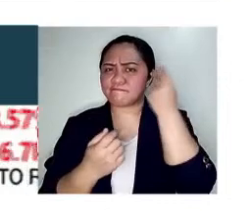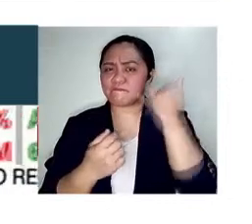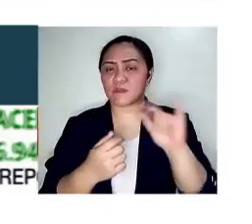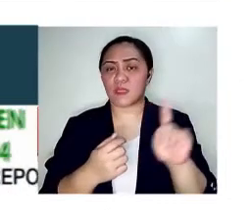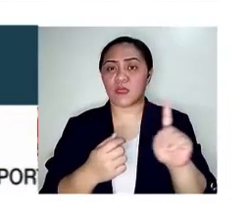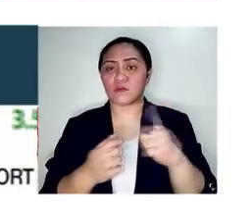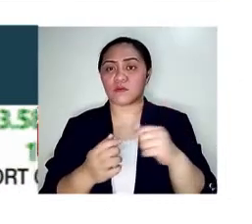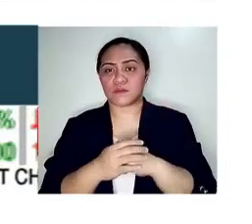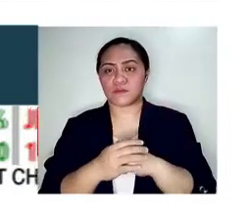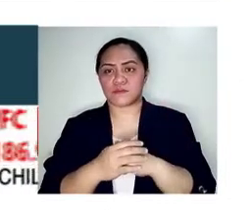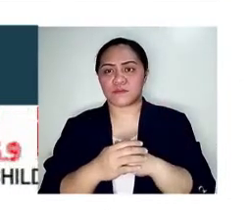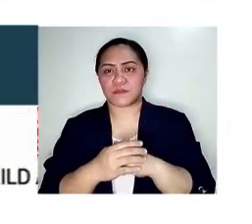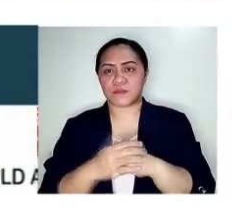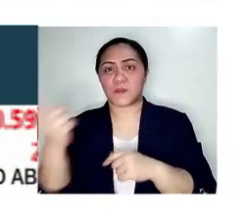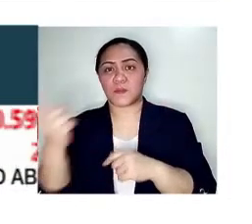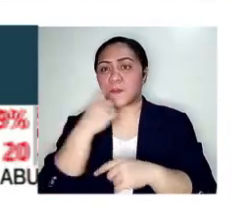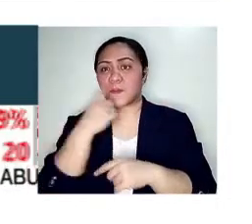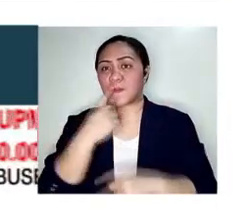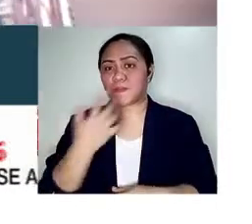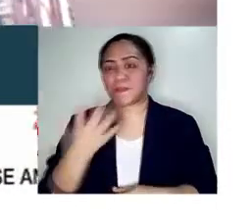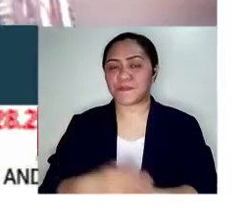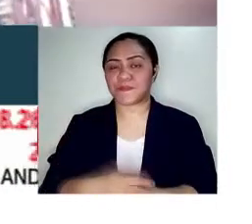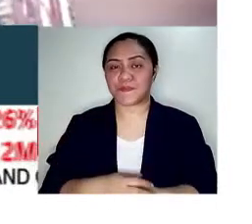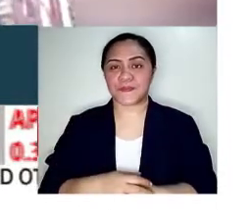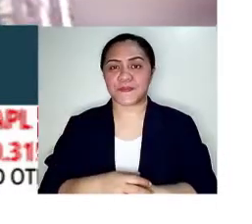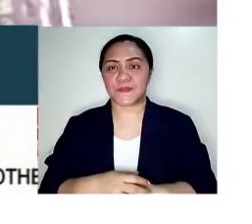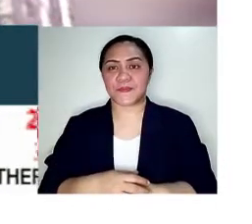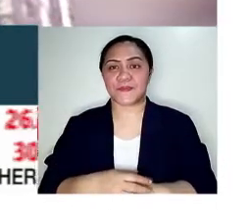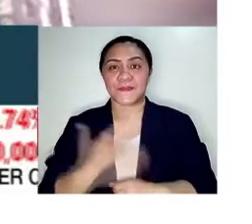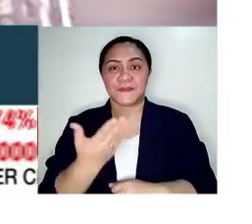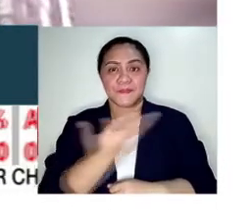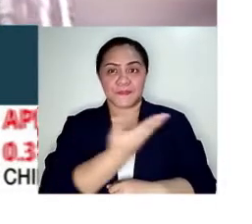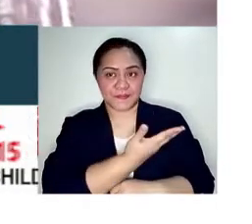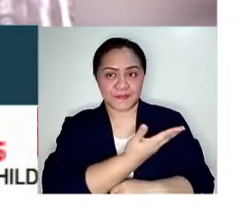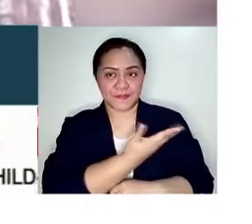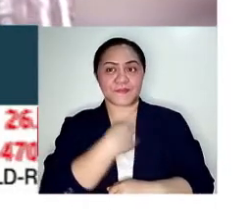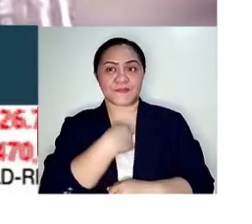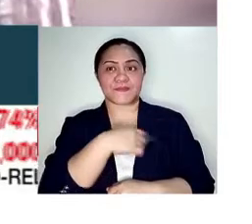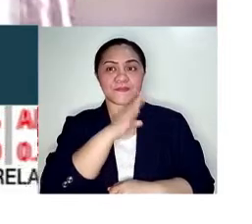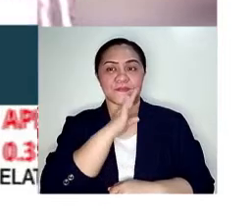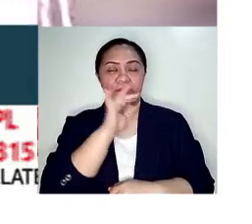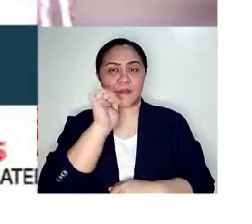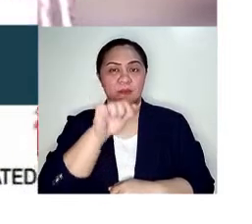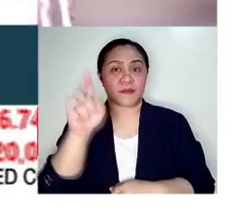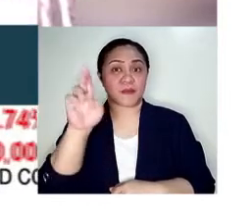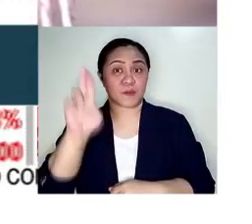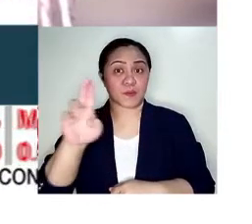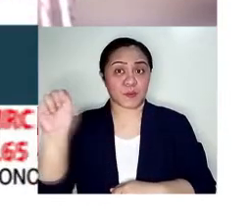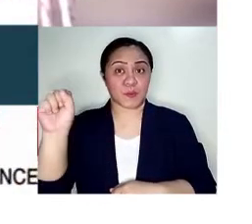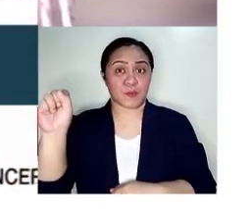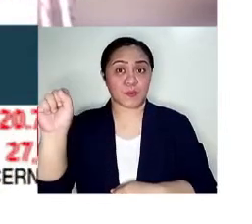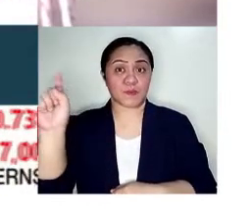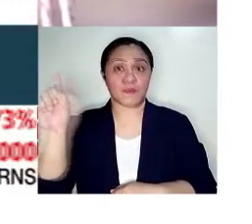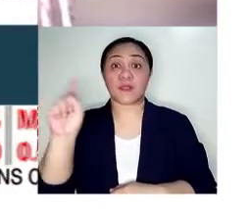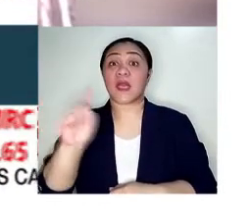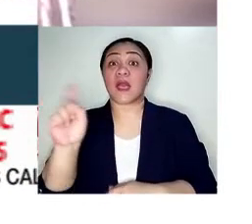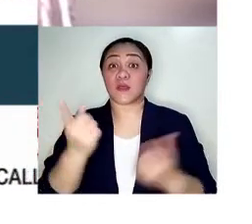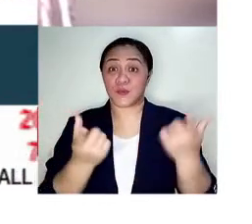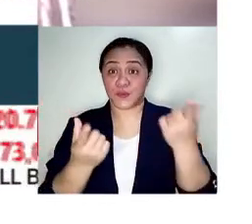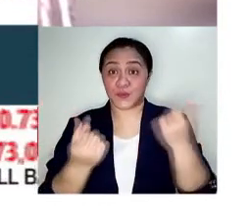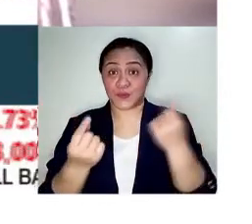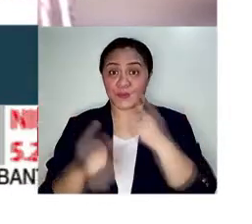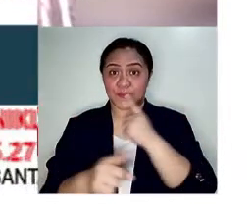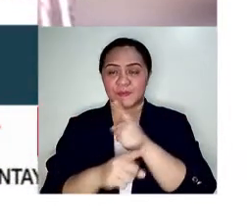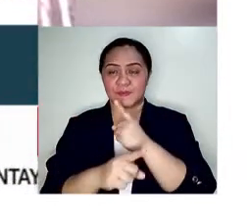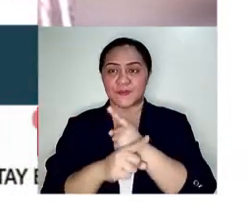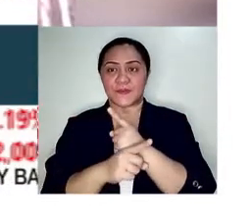thoughts on that. Go ahead, Professor Kraft. Yeah, one of the things that the United States was actually, or at